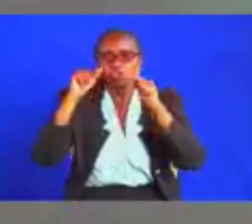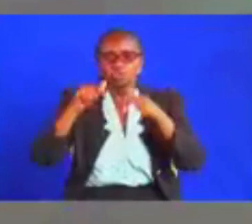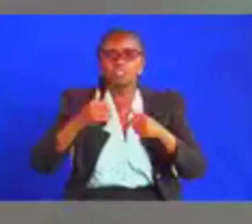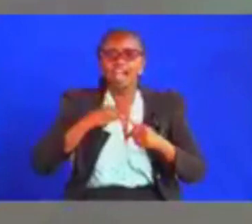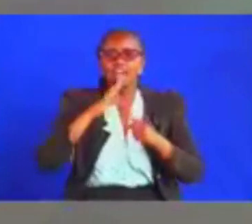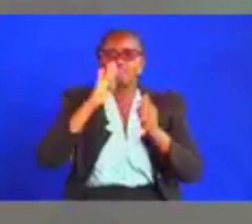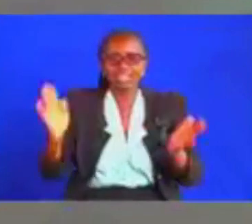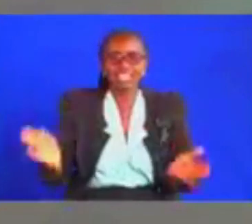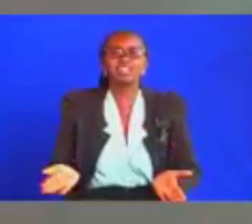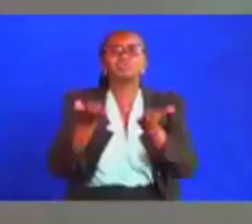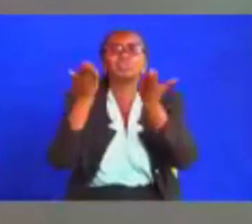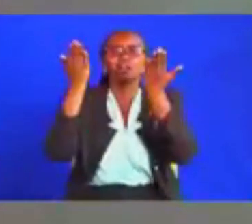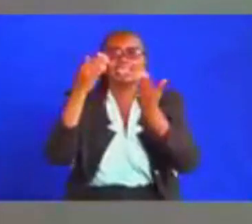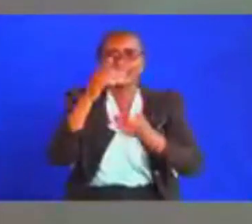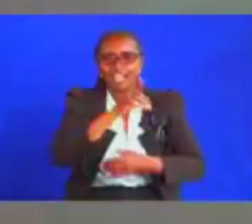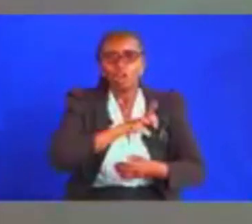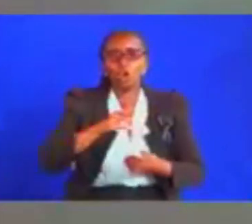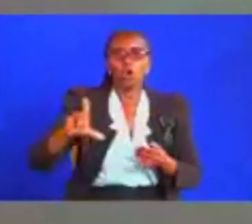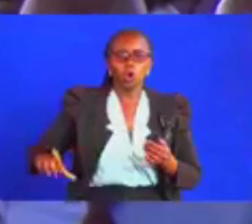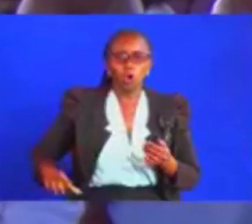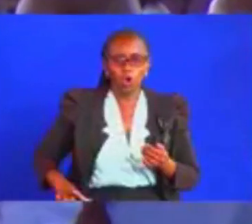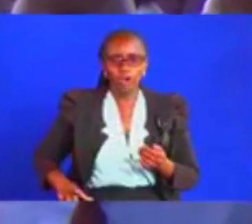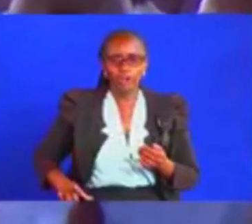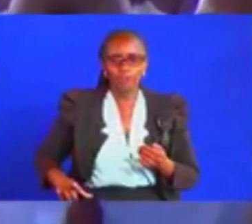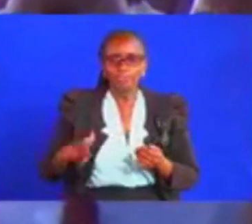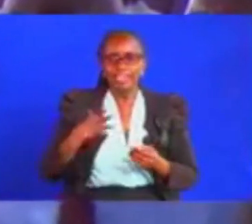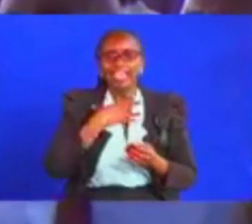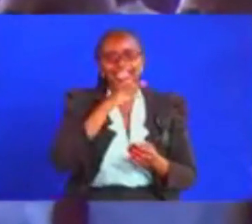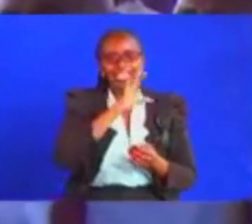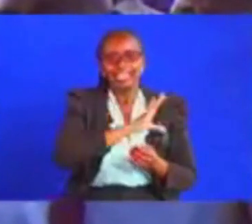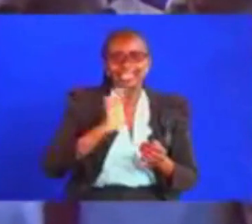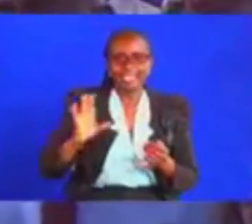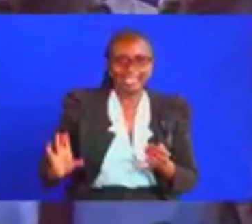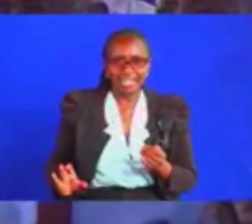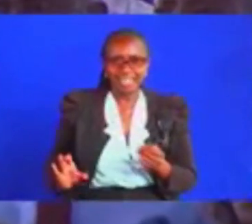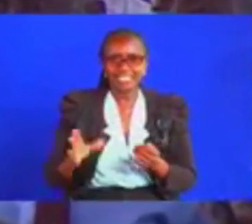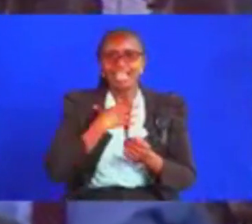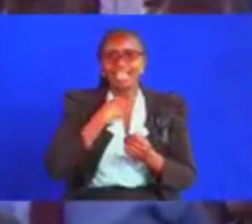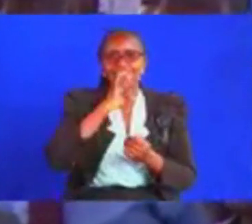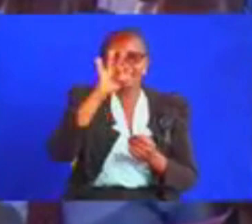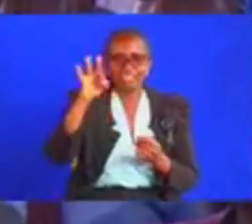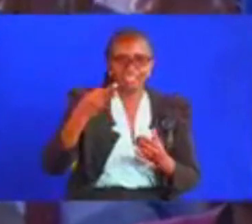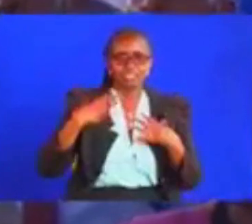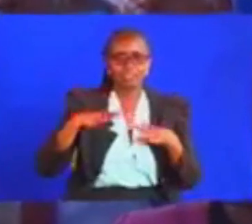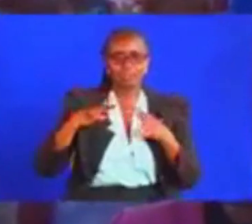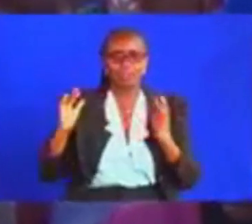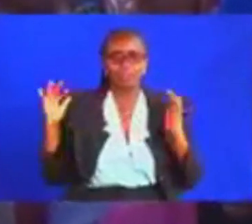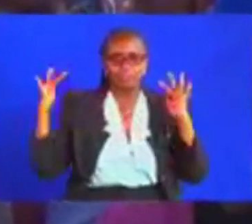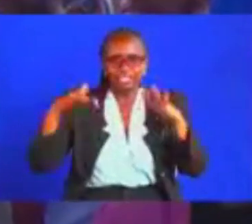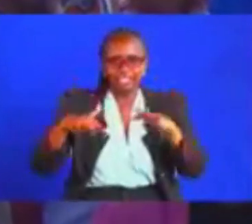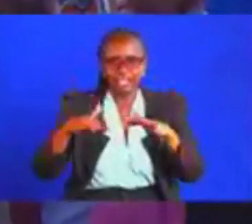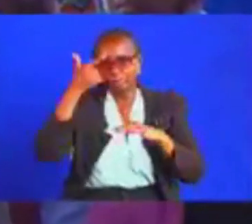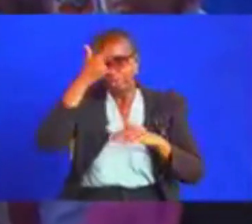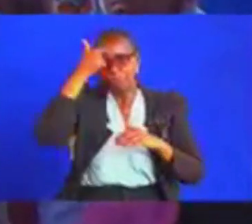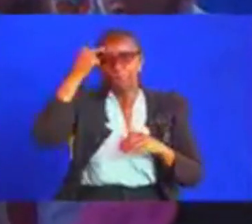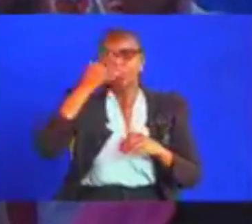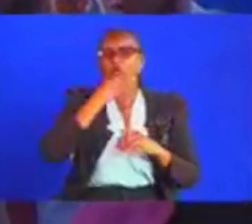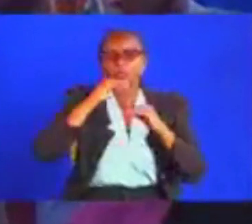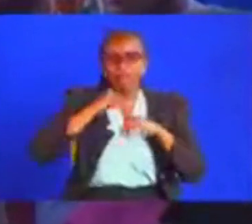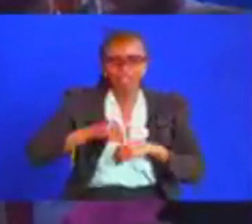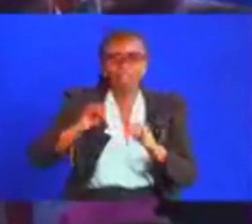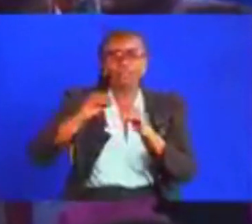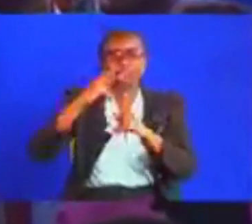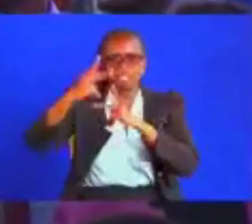exalted Lord and Christ." And 3,000 people came because a man followed that